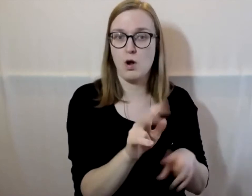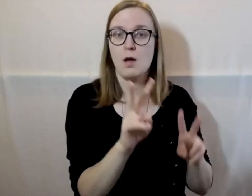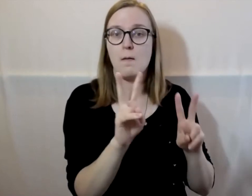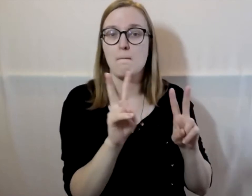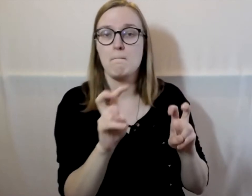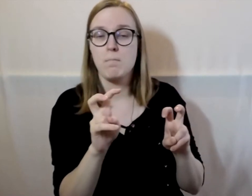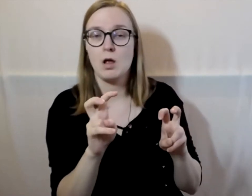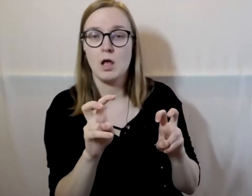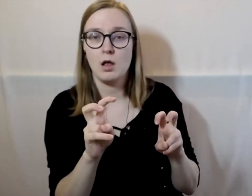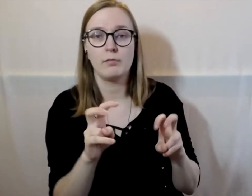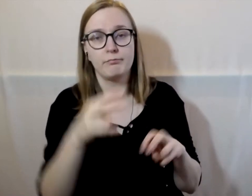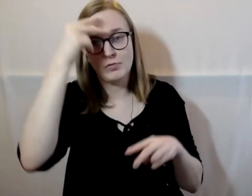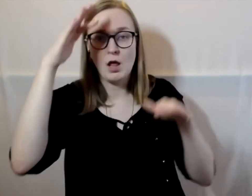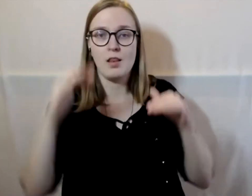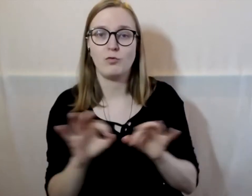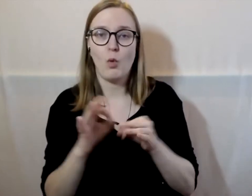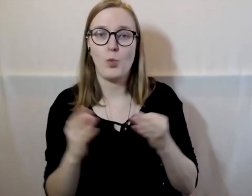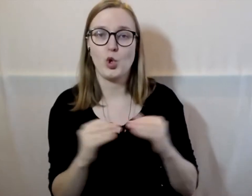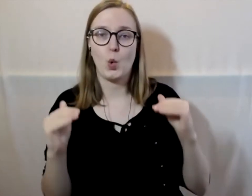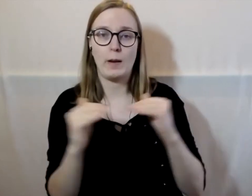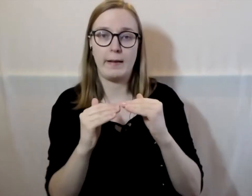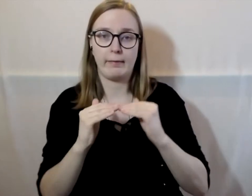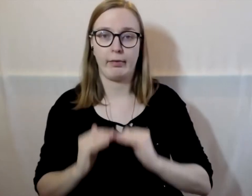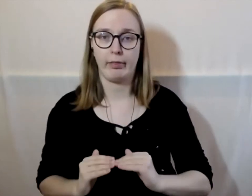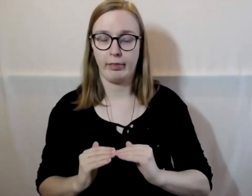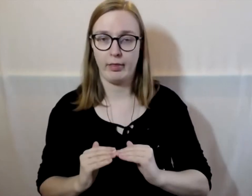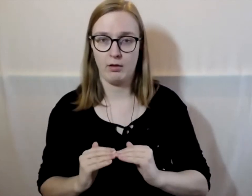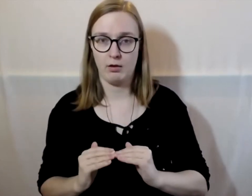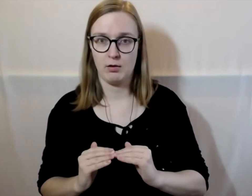not sufficient, and she